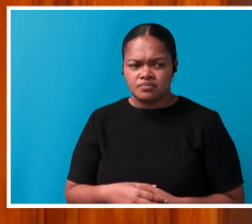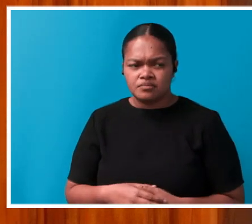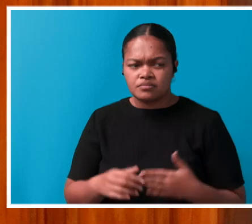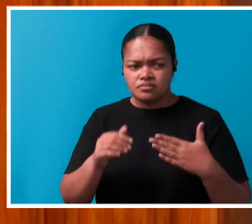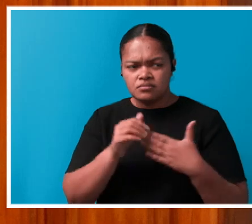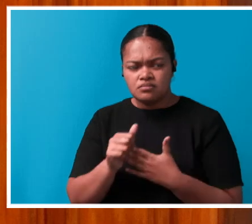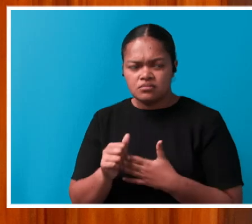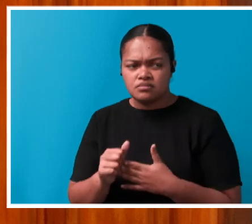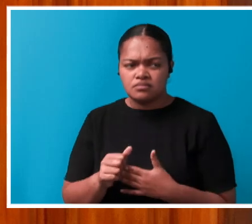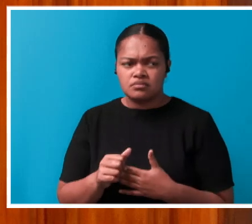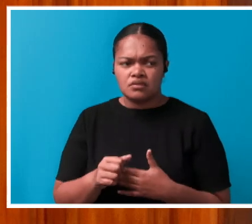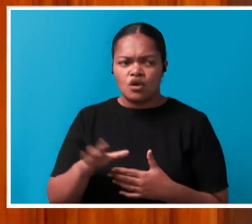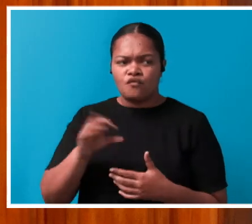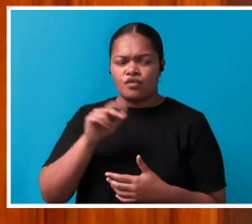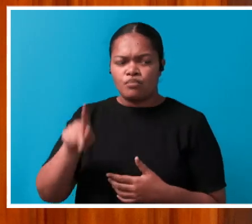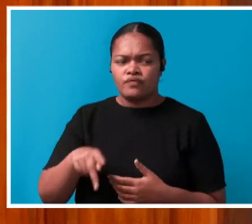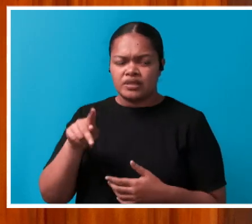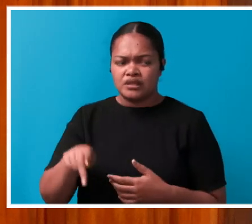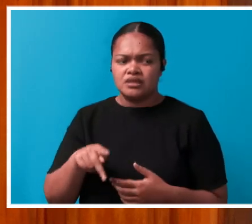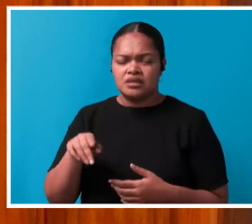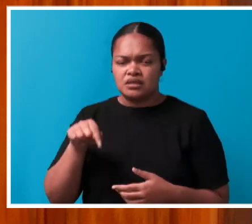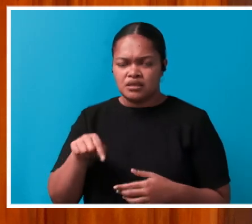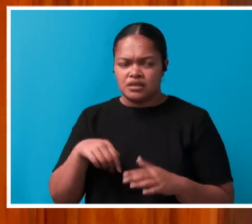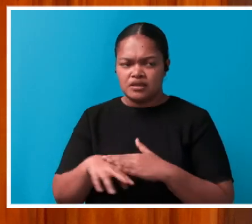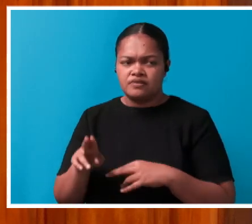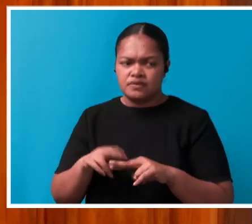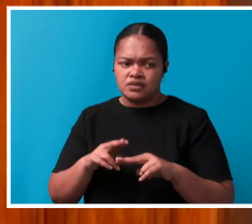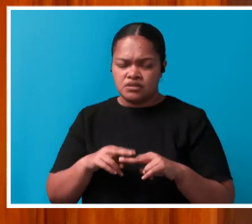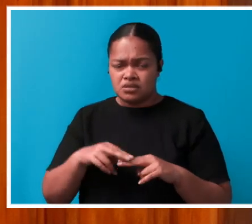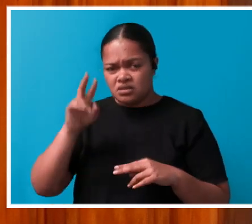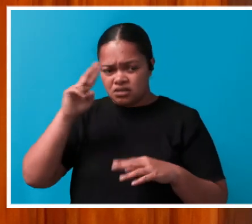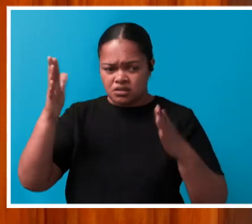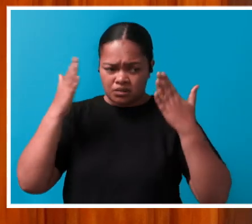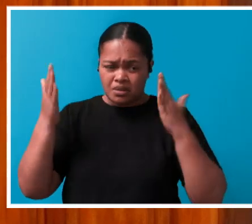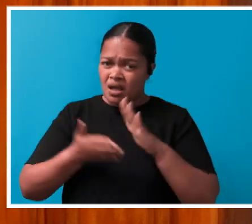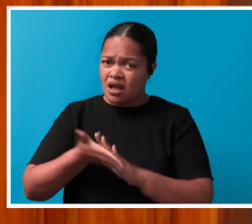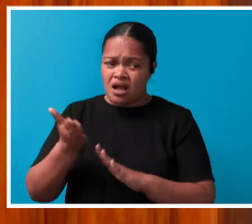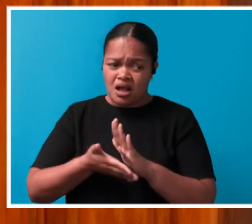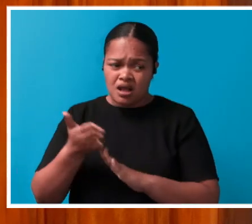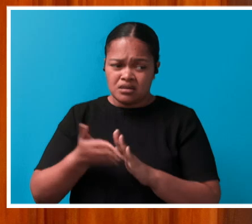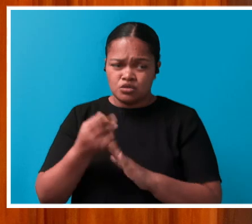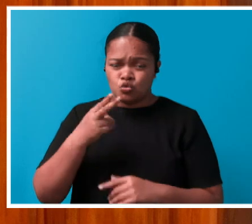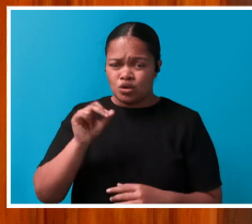makeup of poverty in Fiji. Mr. Speaker, sir, the